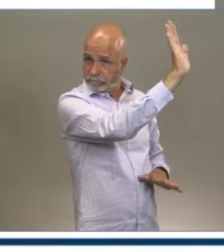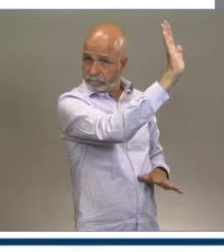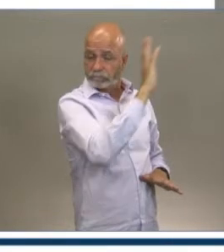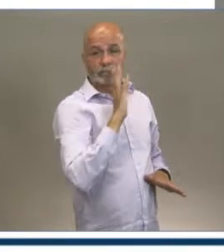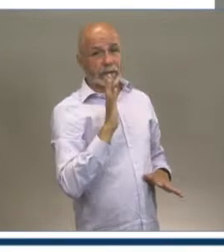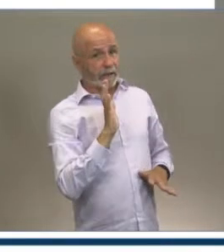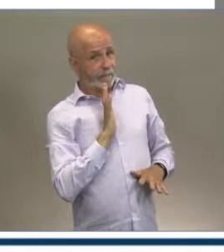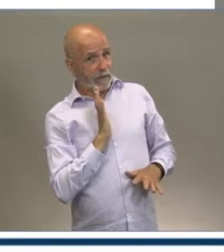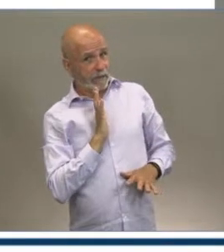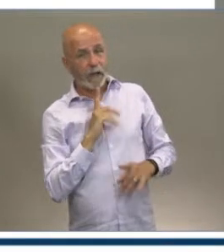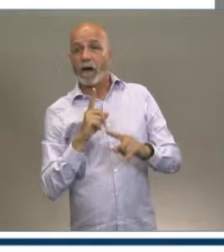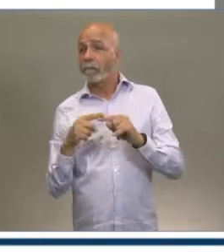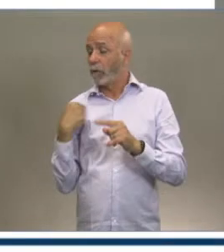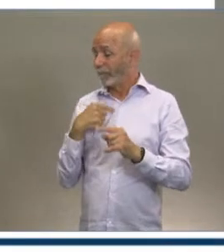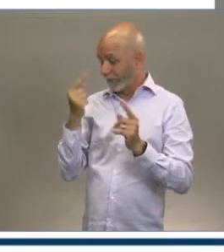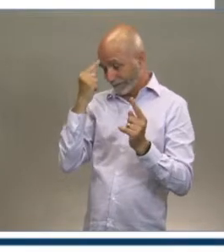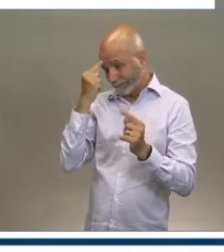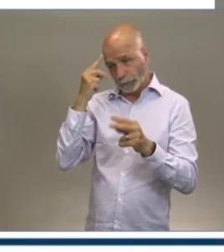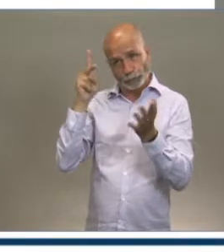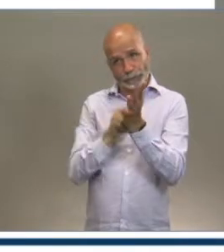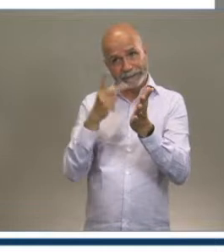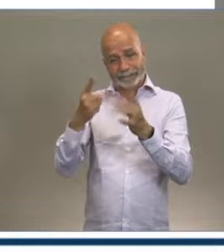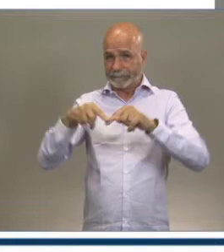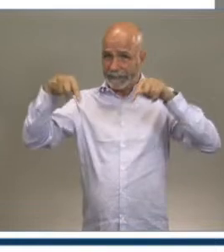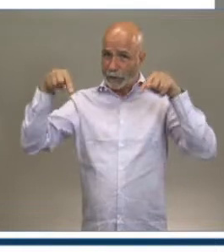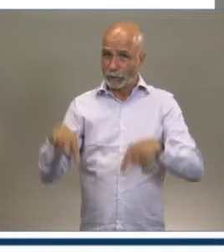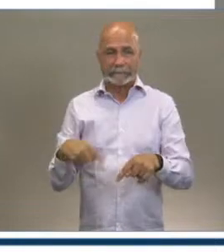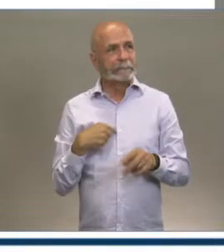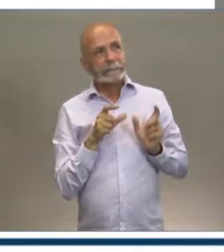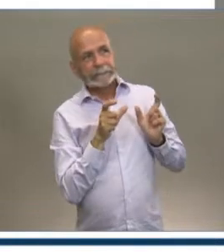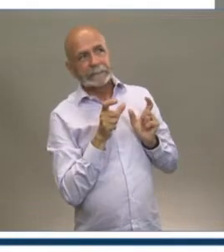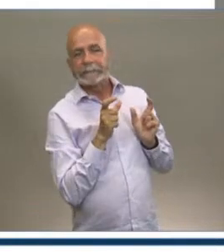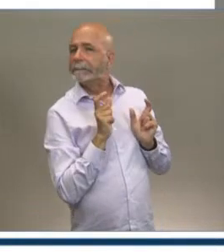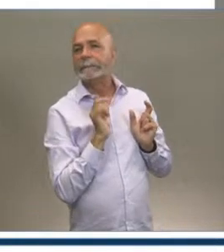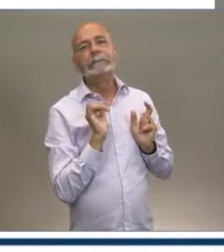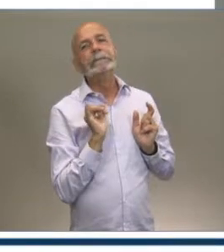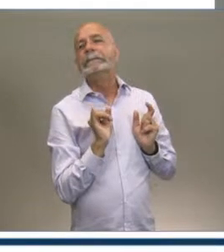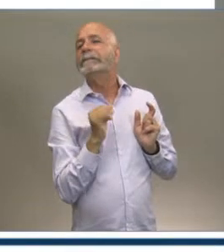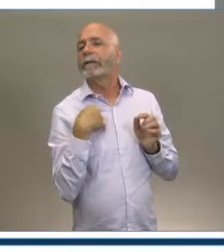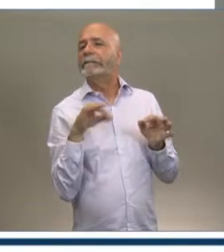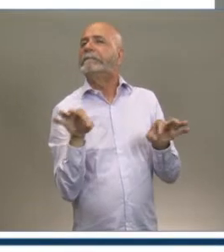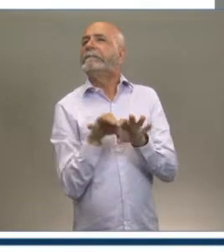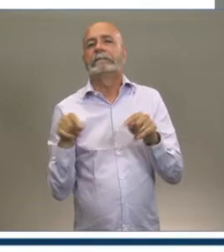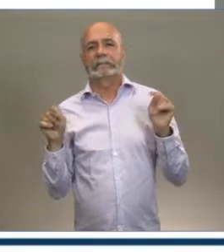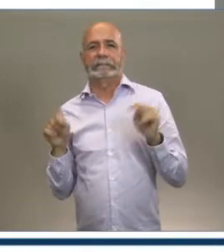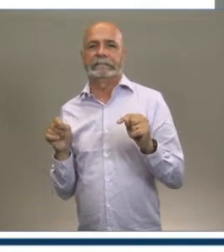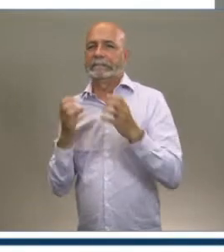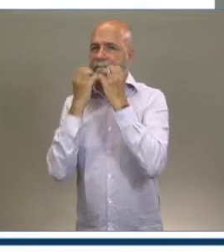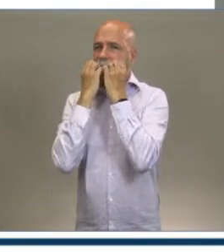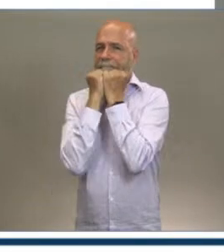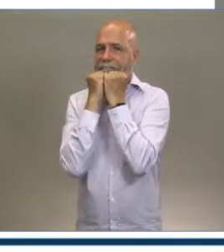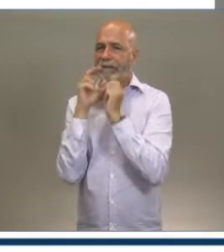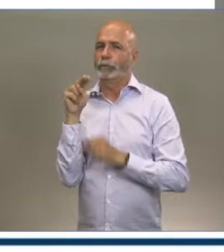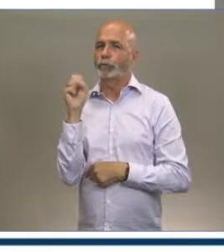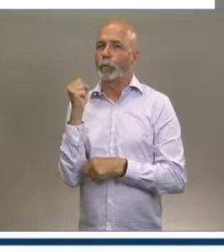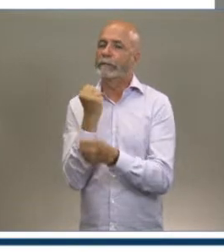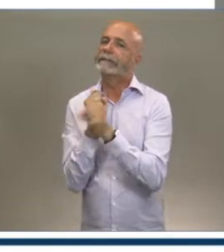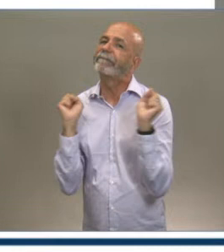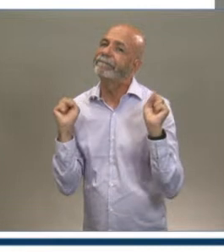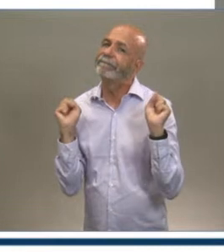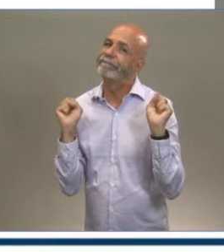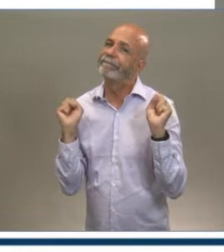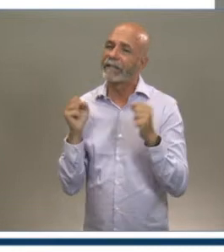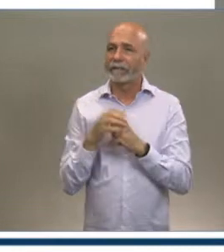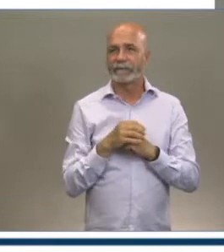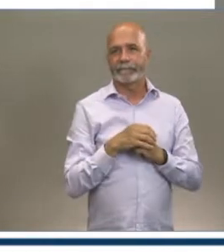think carefully about what was necessary to keep Nova Scotia safe. And that